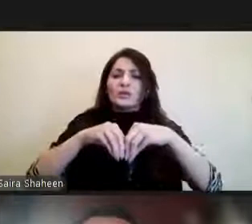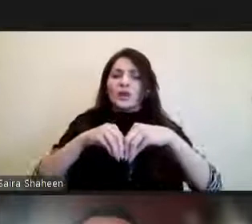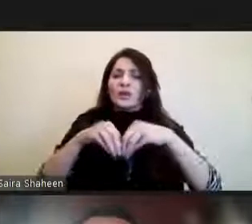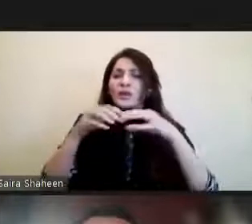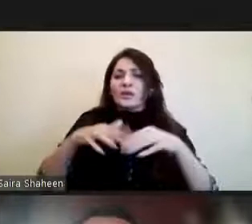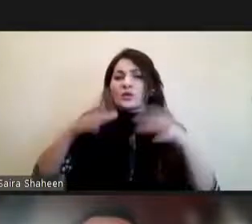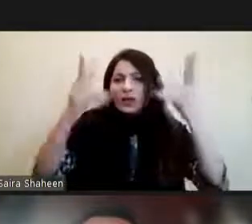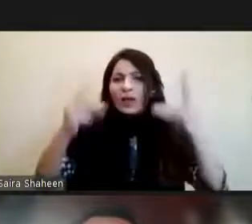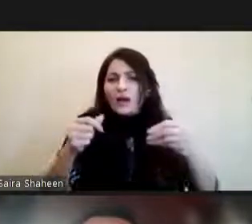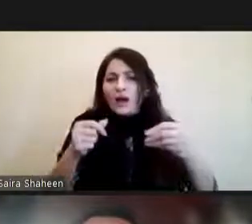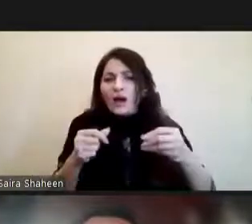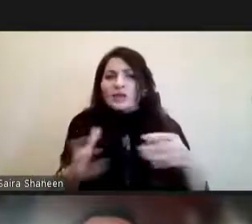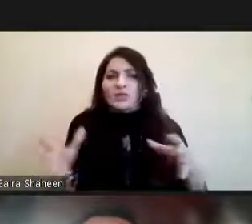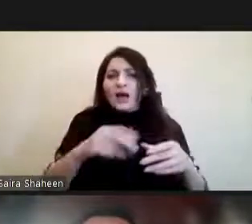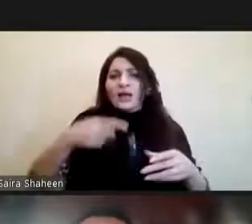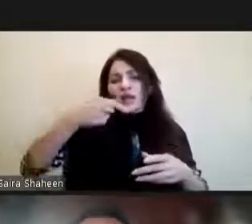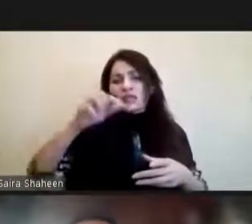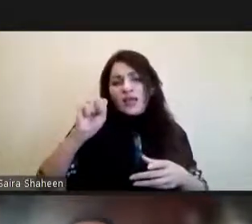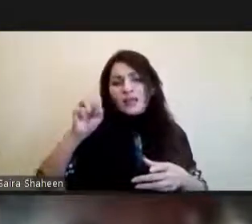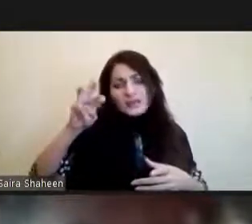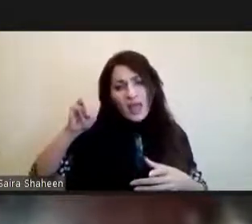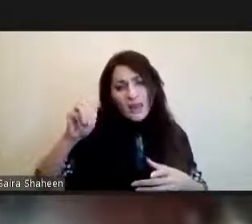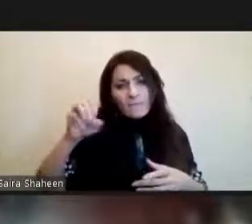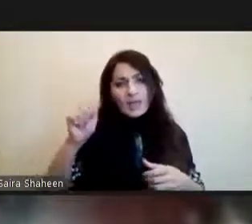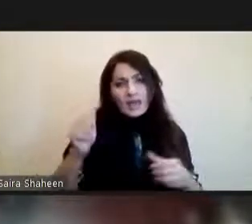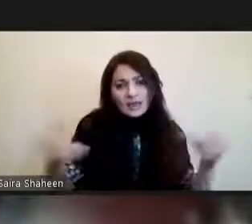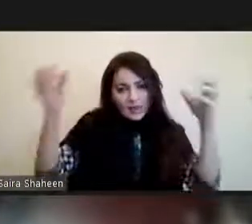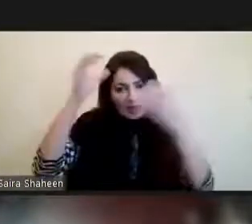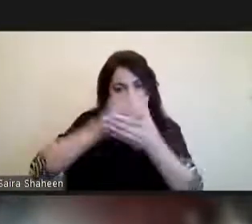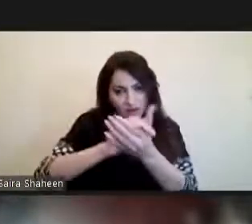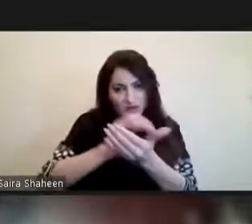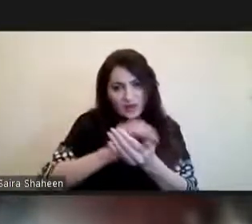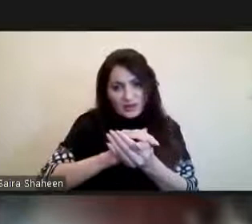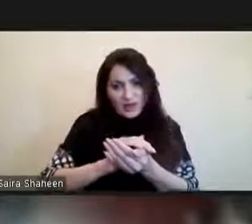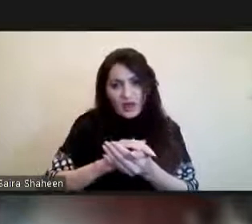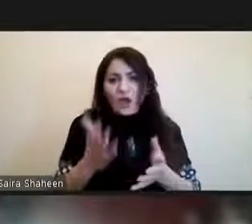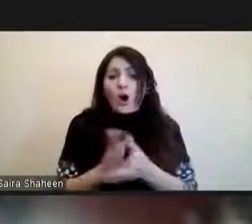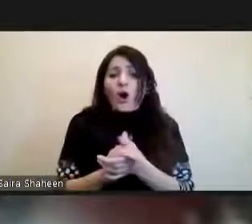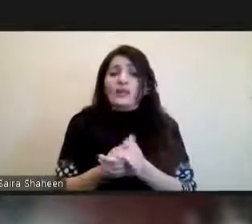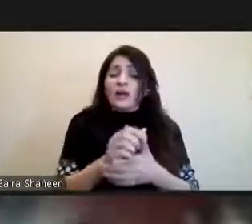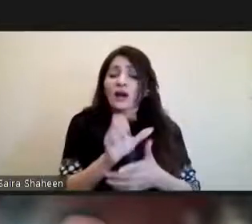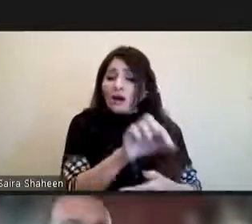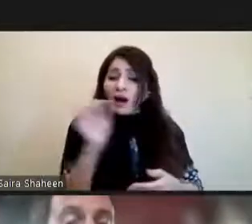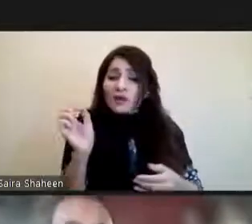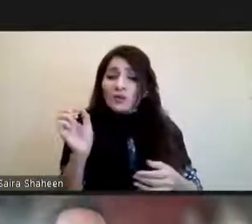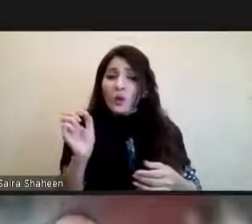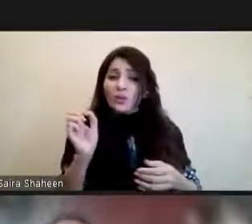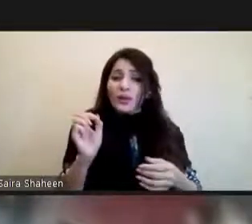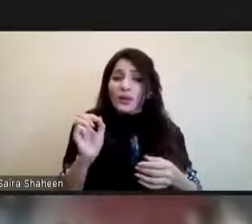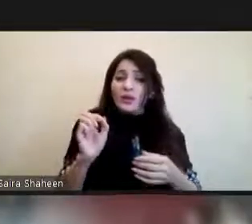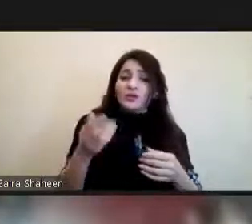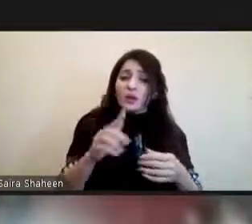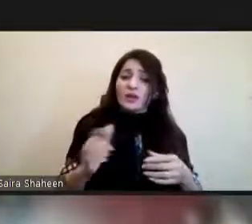the GSMA that women are significantly less likely to own a mobile phone and be digitally included in